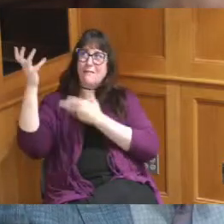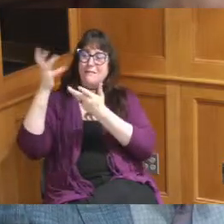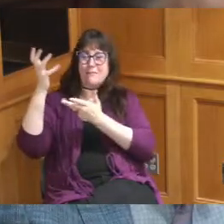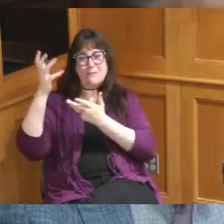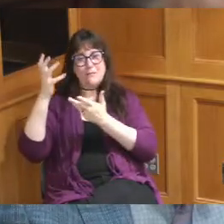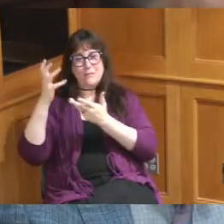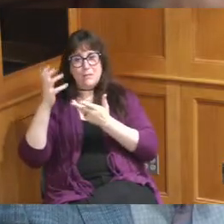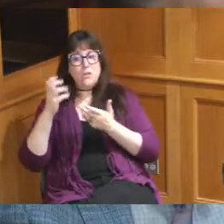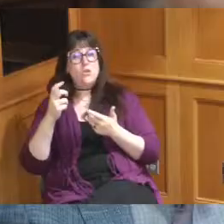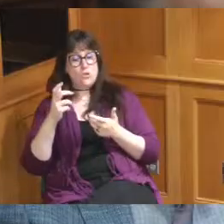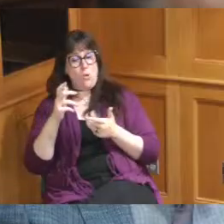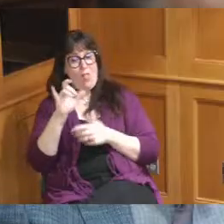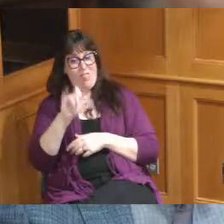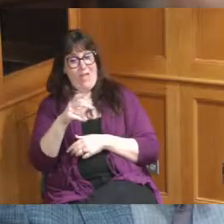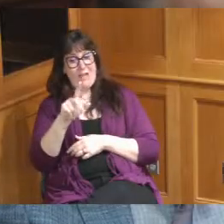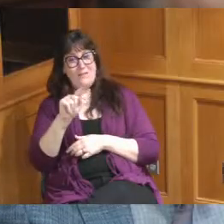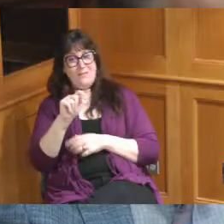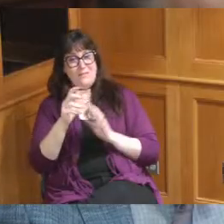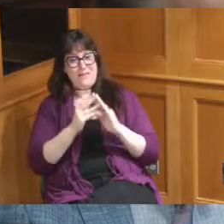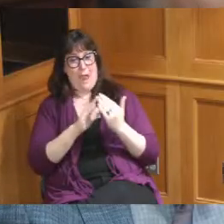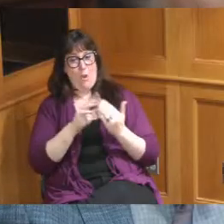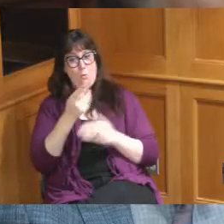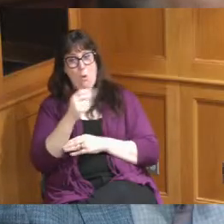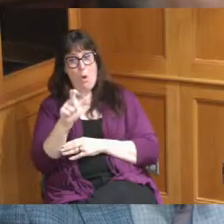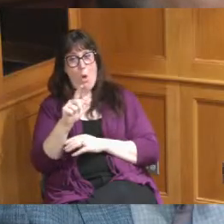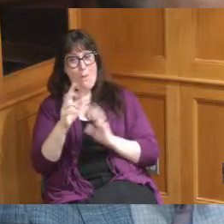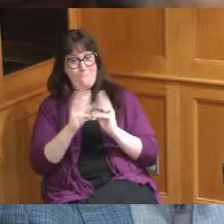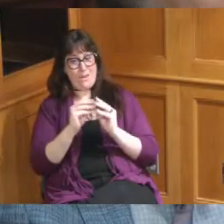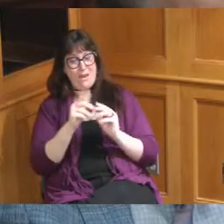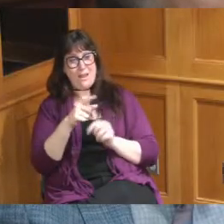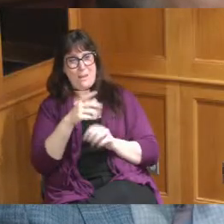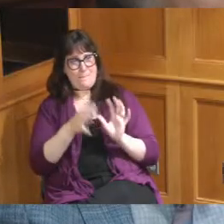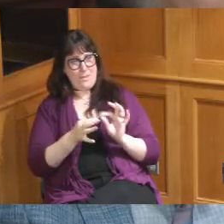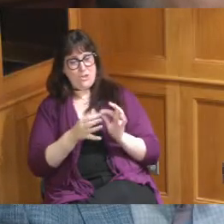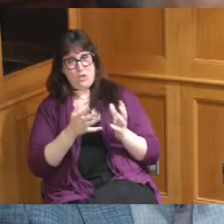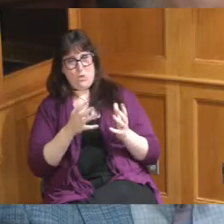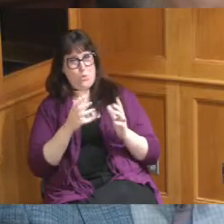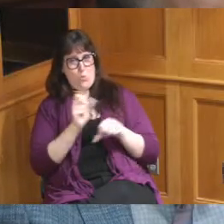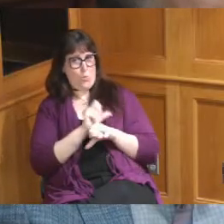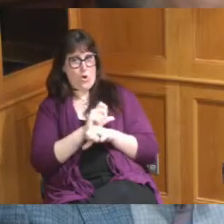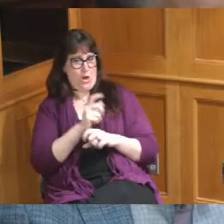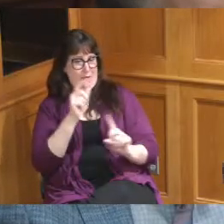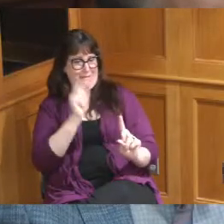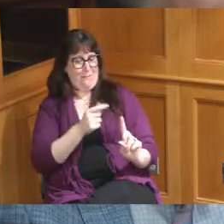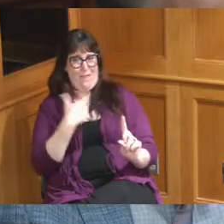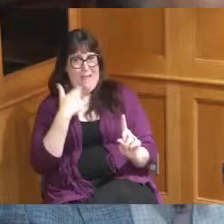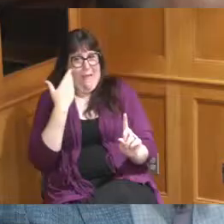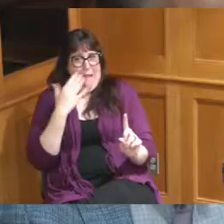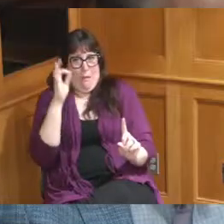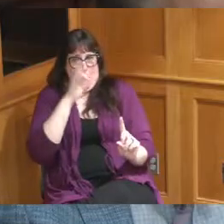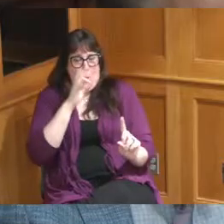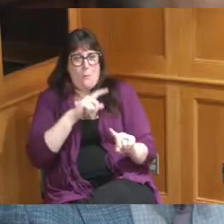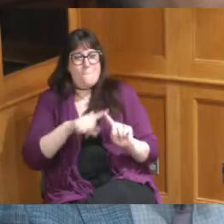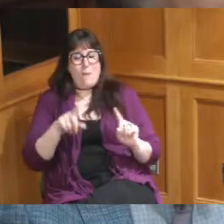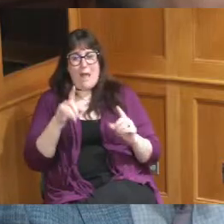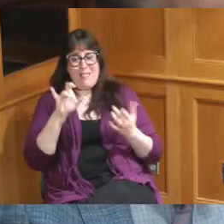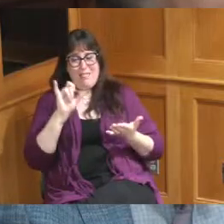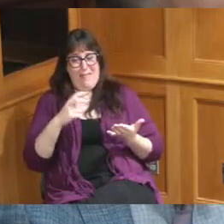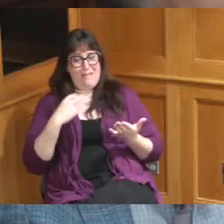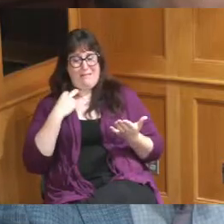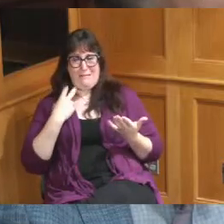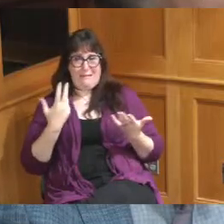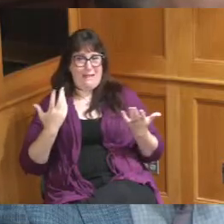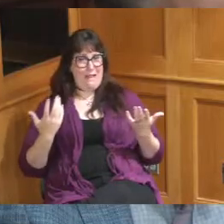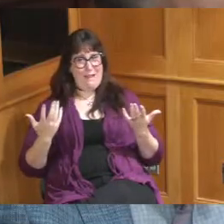hall that you guys had, he had mentioned that he was working on something. I don't know what that is. So that's kind of where I am.